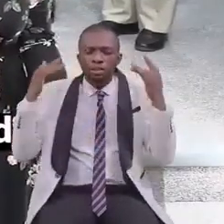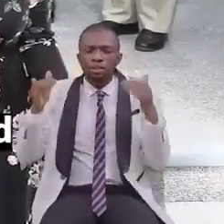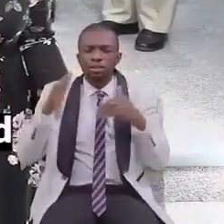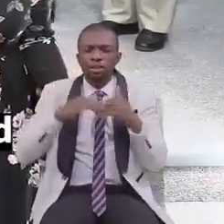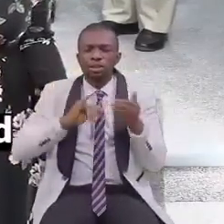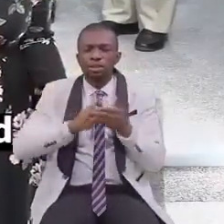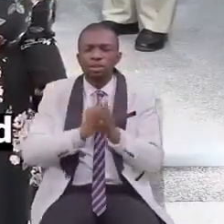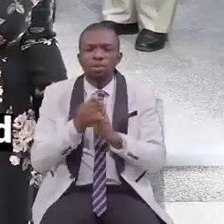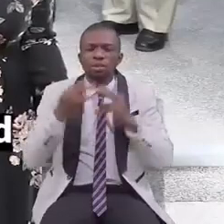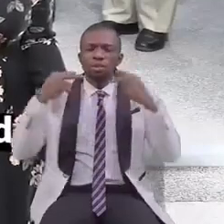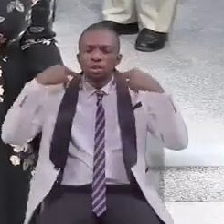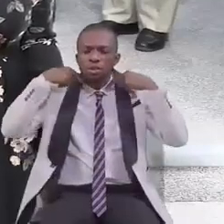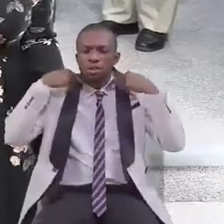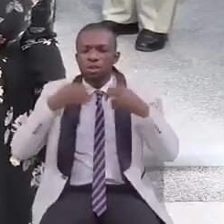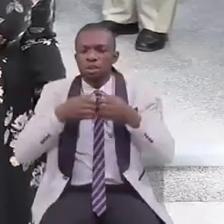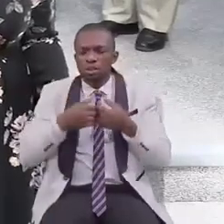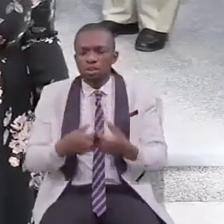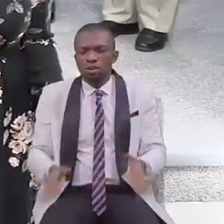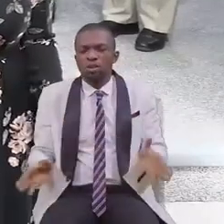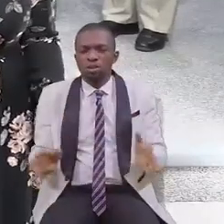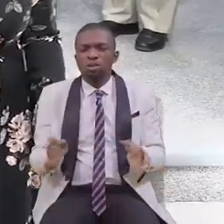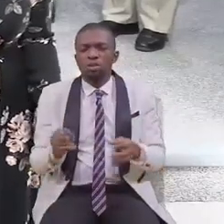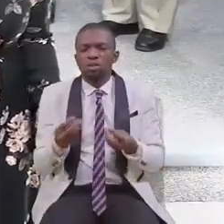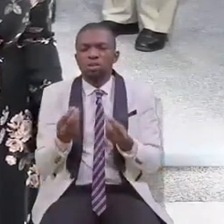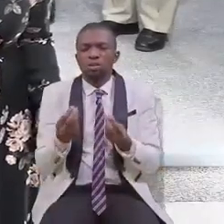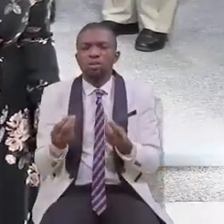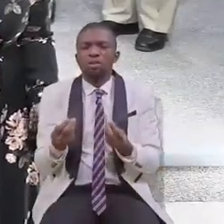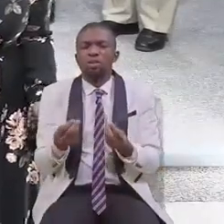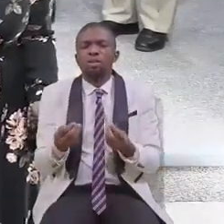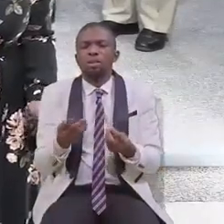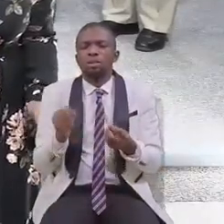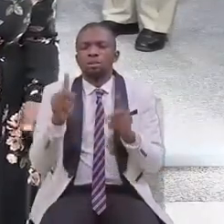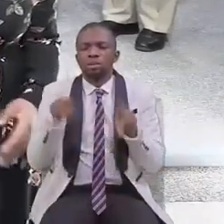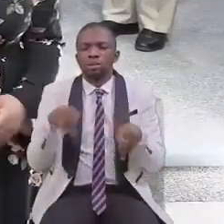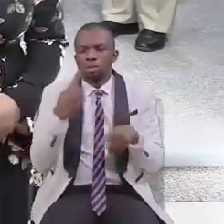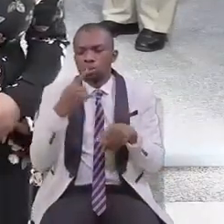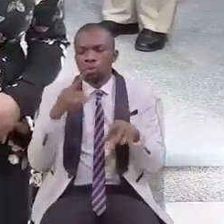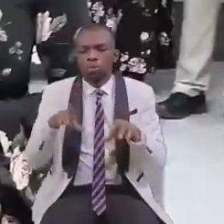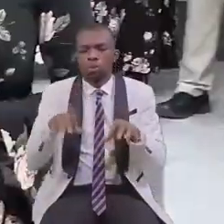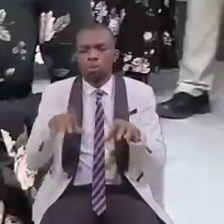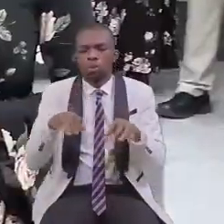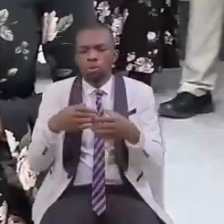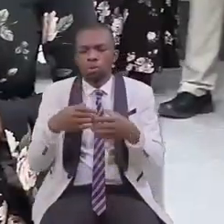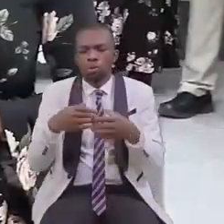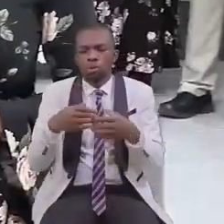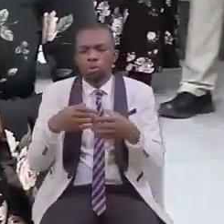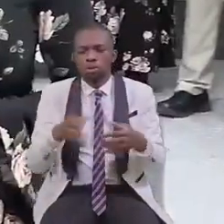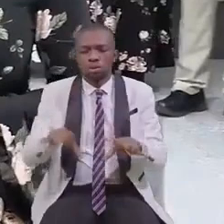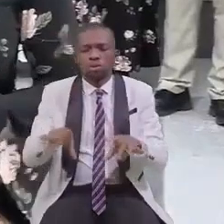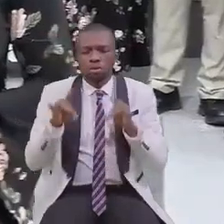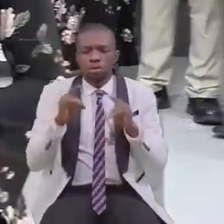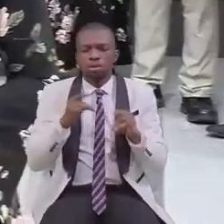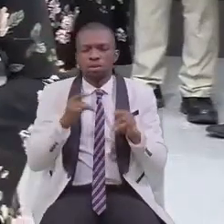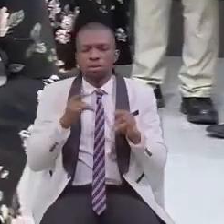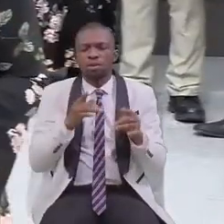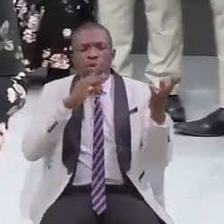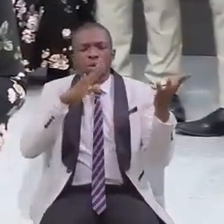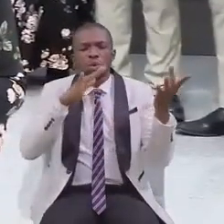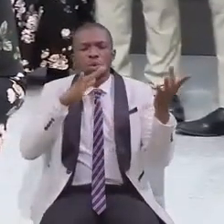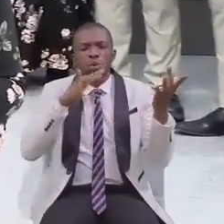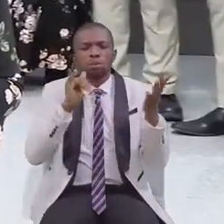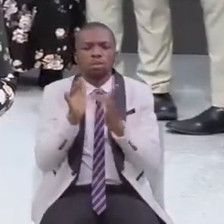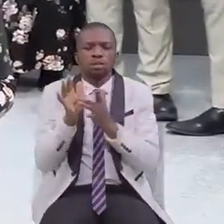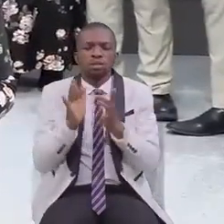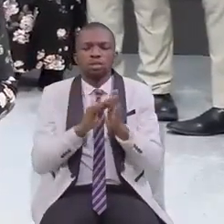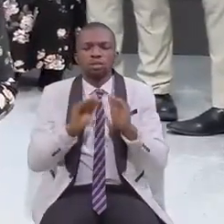those shackles hit the ground, and one who's lost has found the hope that Jesus